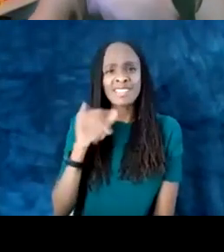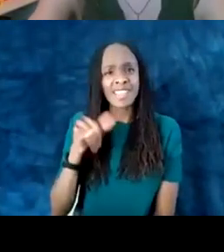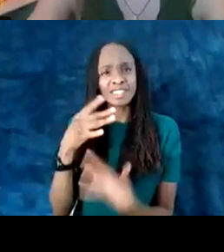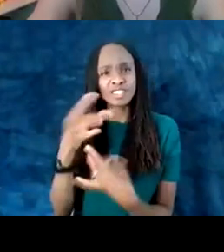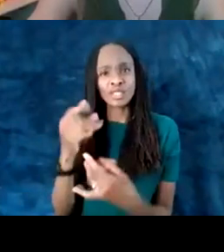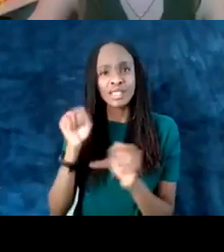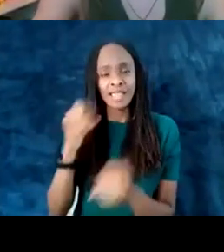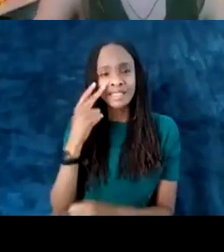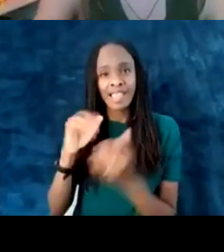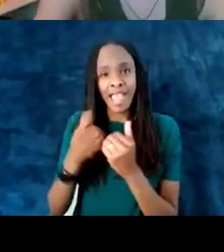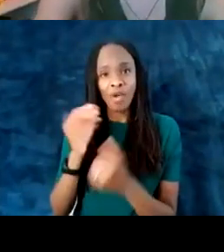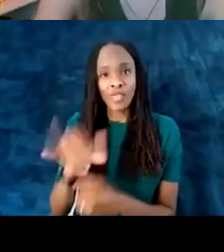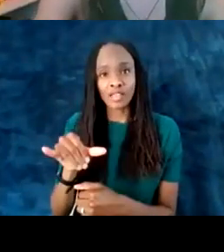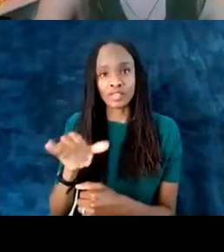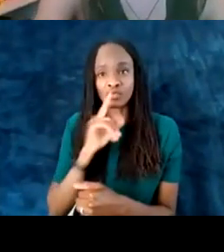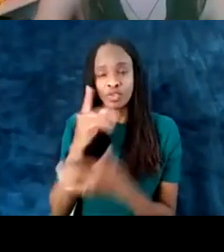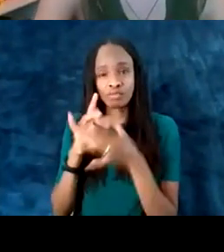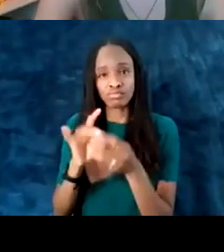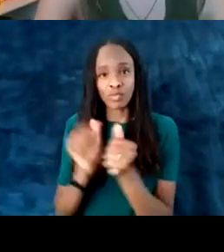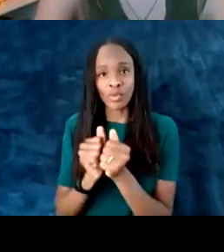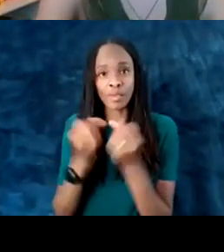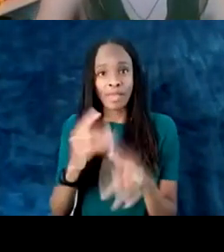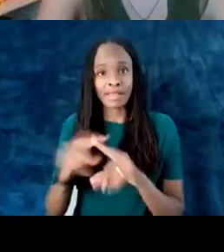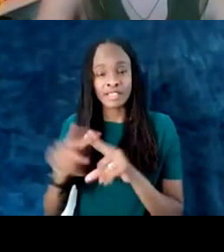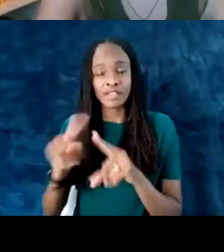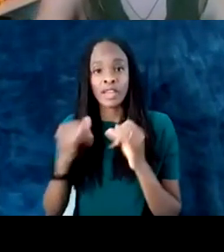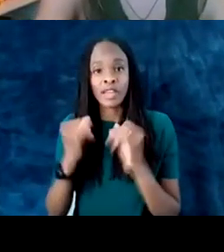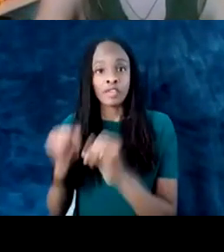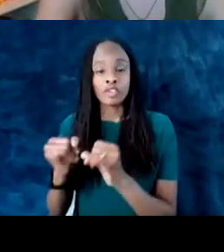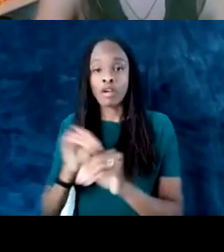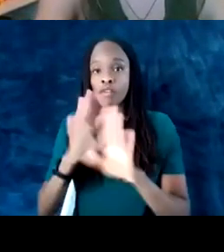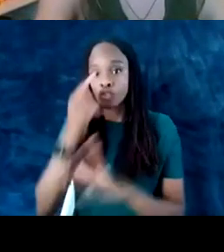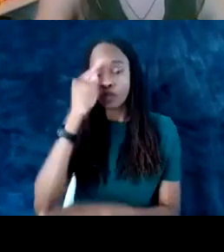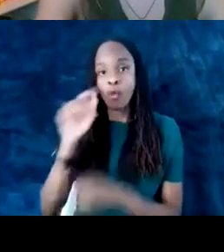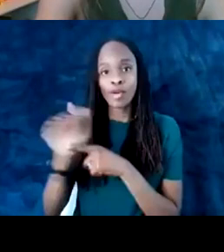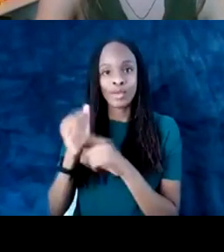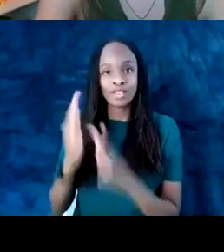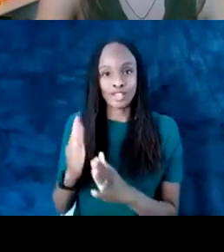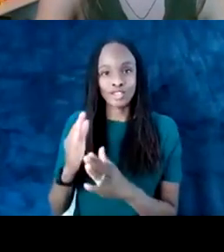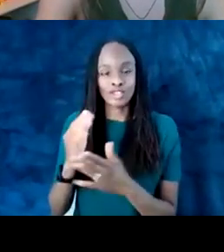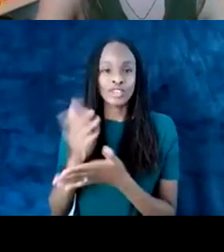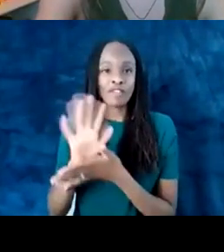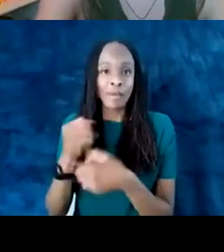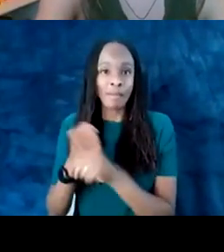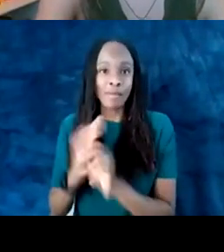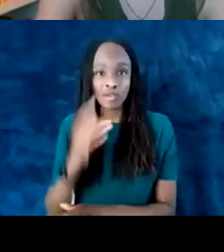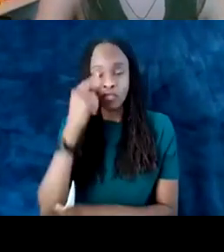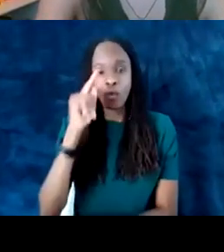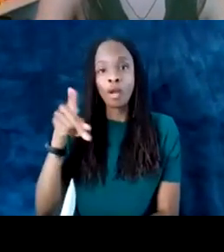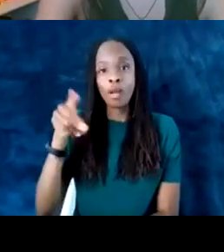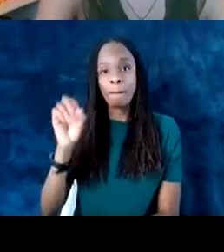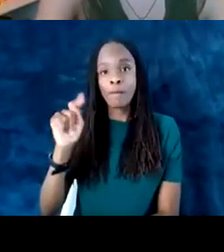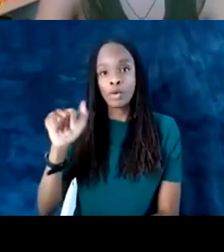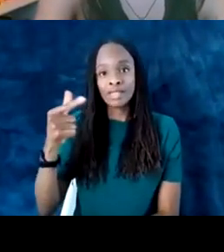how that is quite relevant for many different individuals, obviously for practitioners, for filmmakers, for the protagonists, for funders